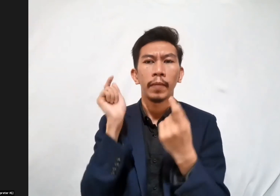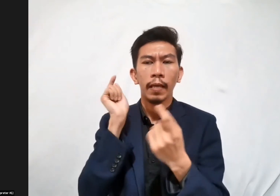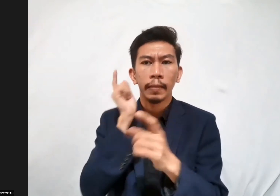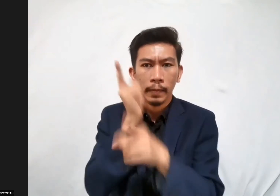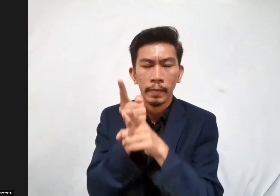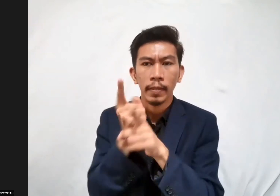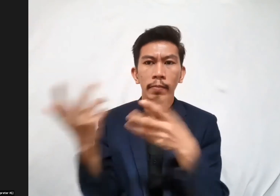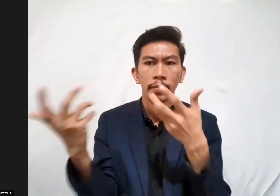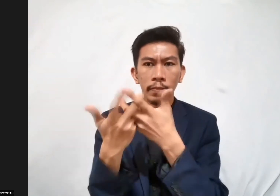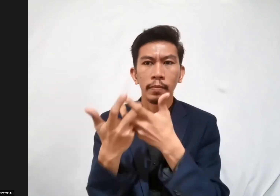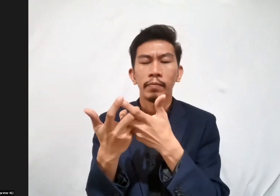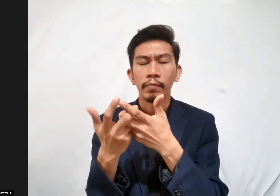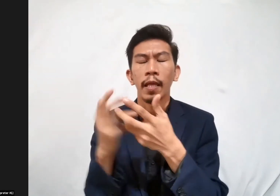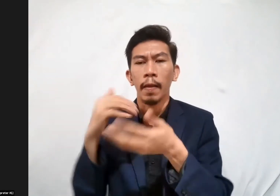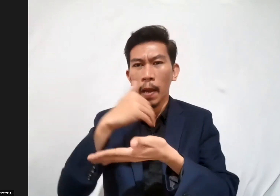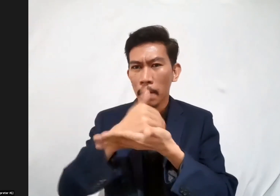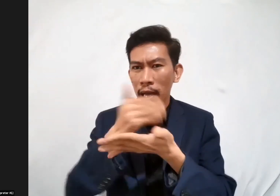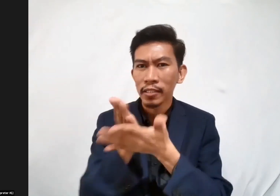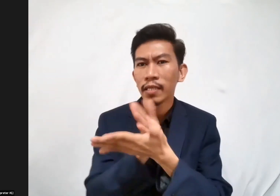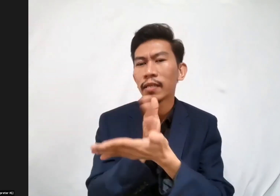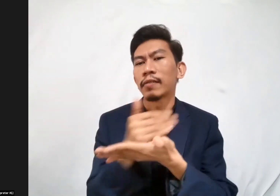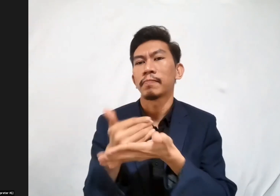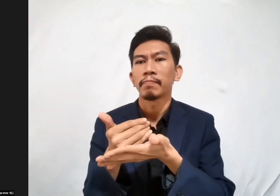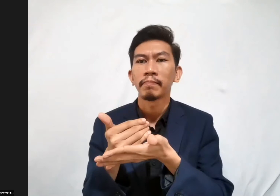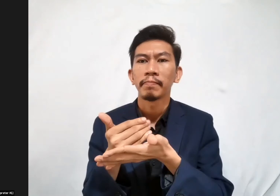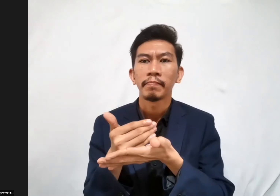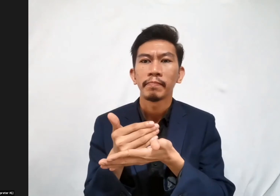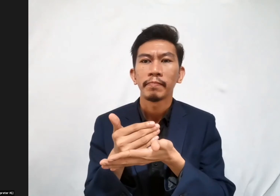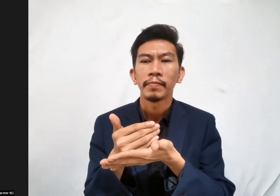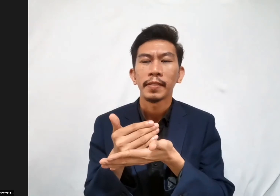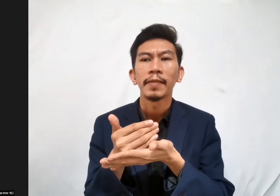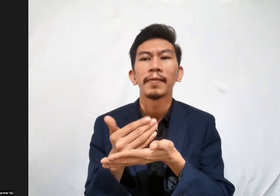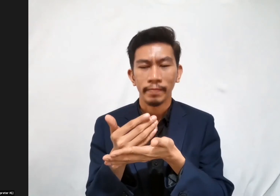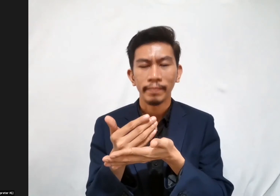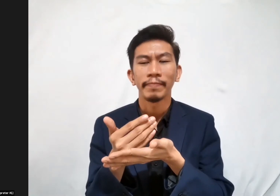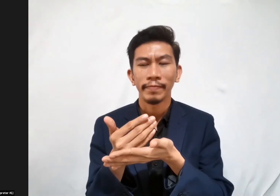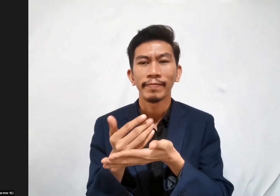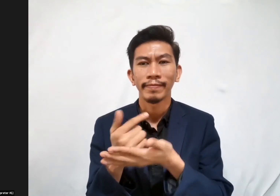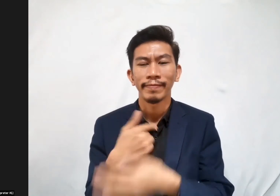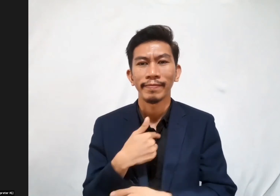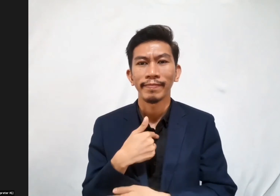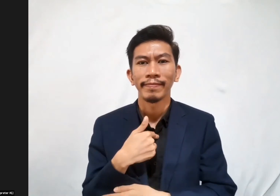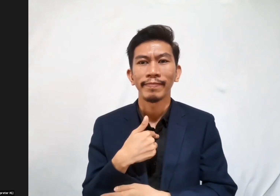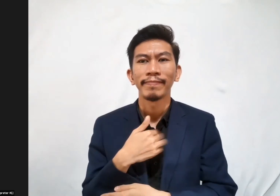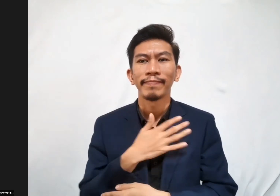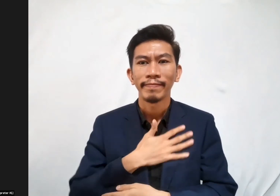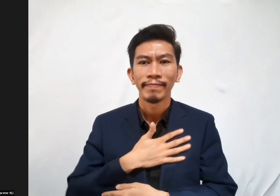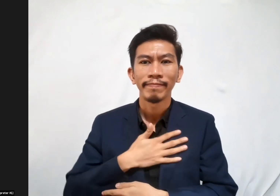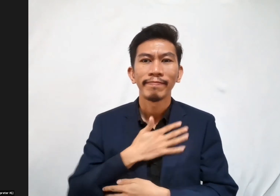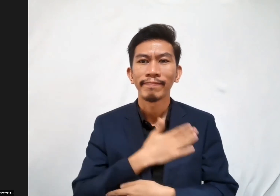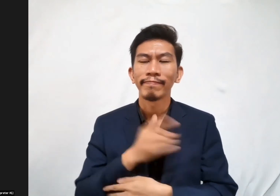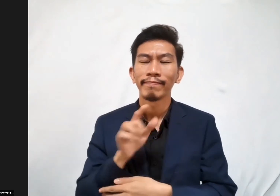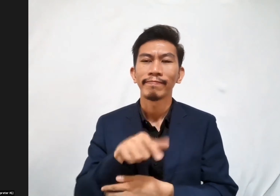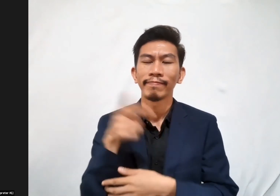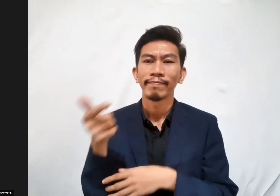adequate appropriations with this. So with that, I'd like to turn